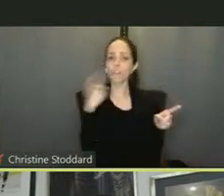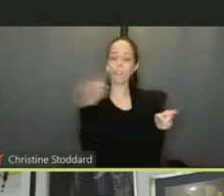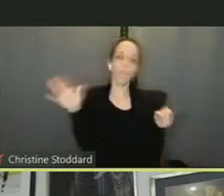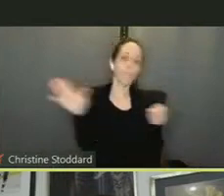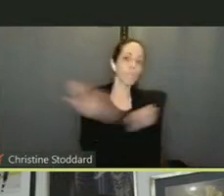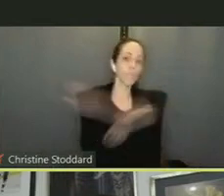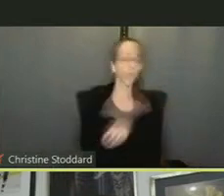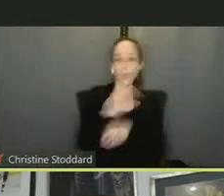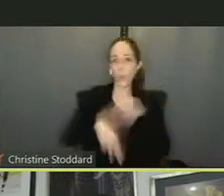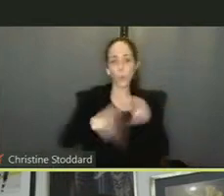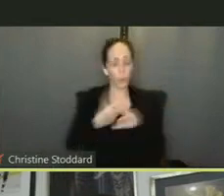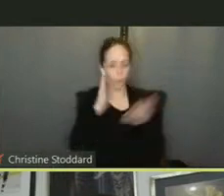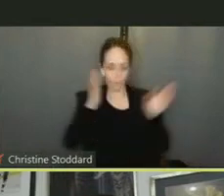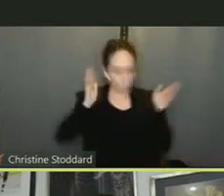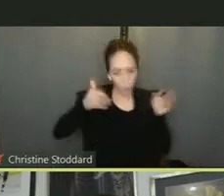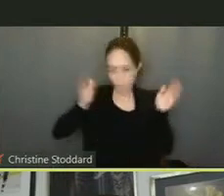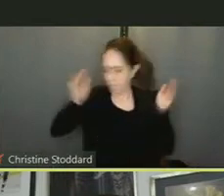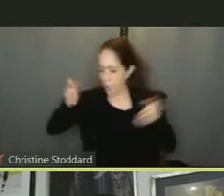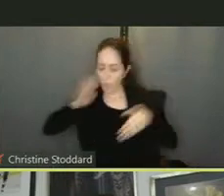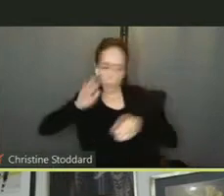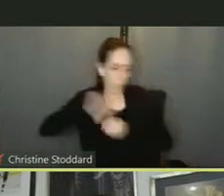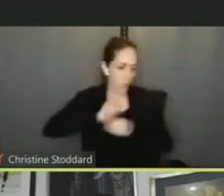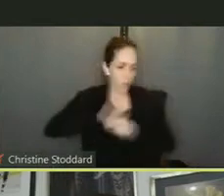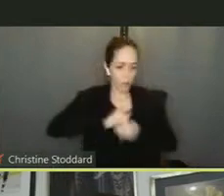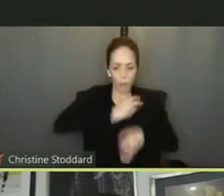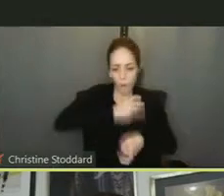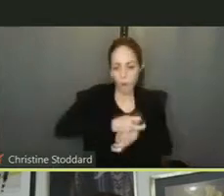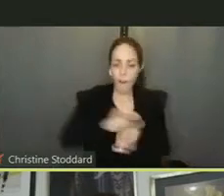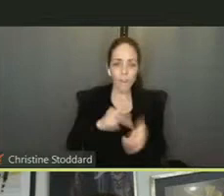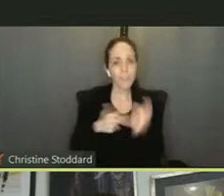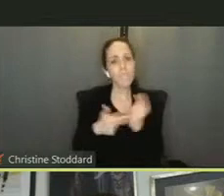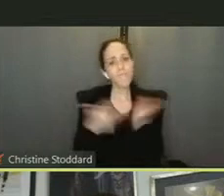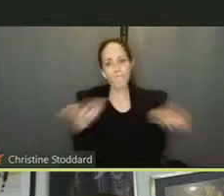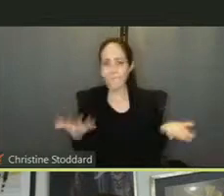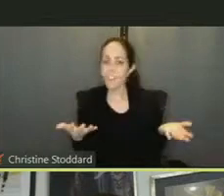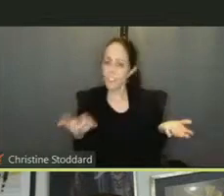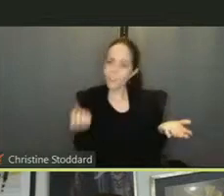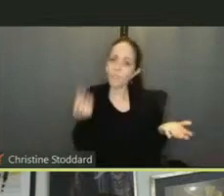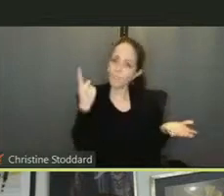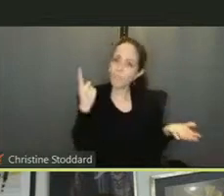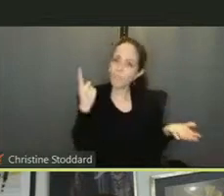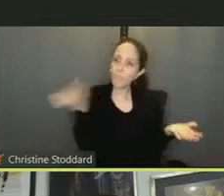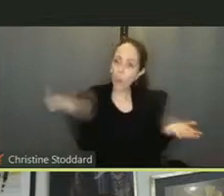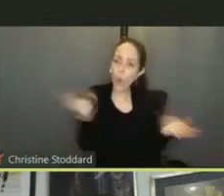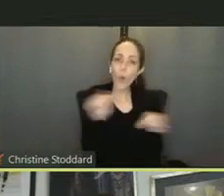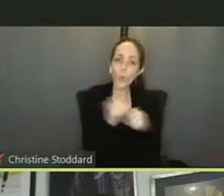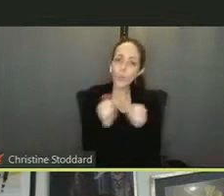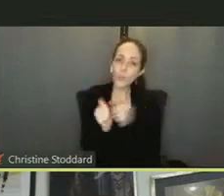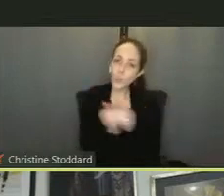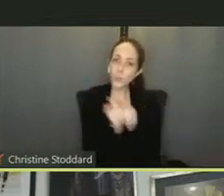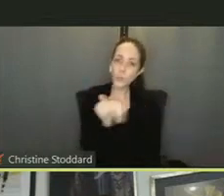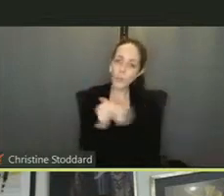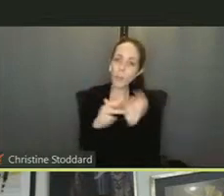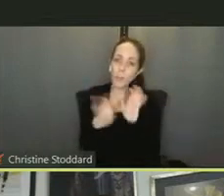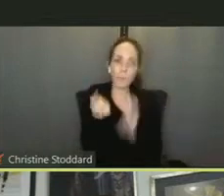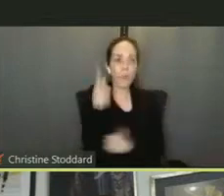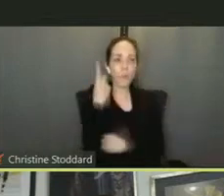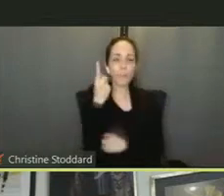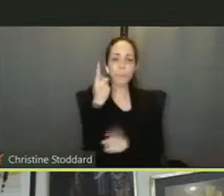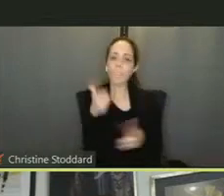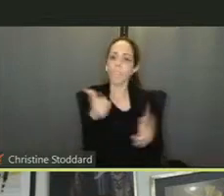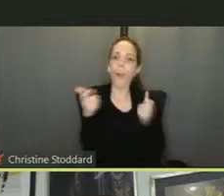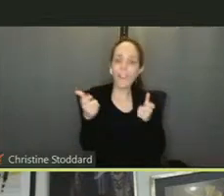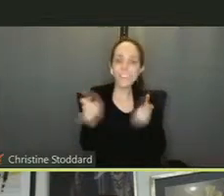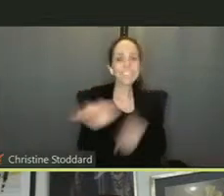focused and everybody was focused on this. So if you think about cleaning your house, it might take you to really do a deep clean, like